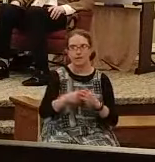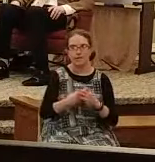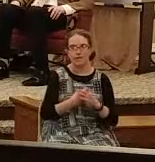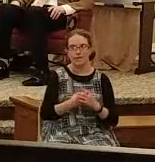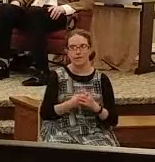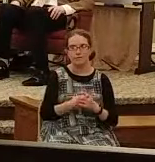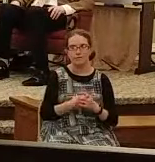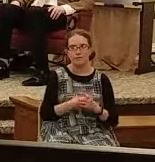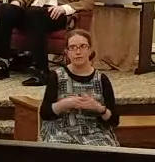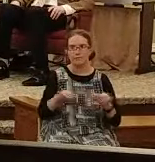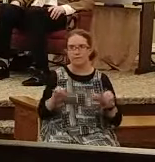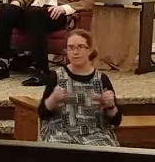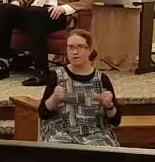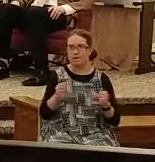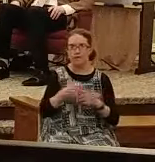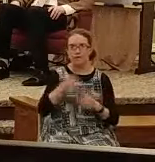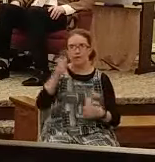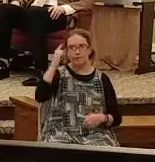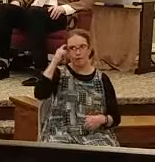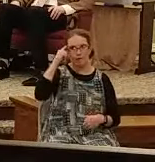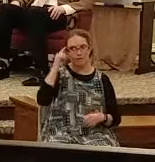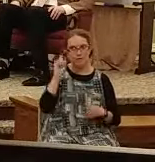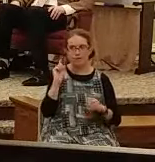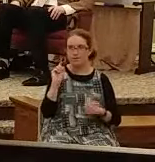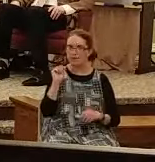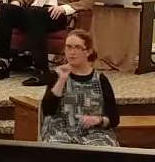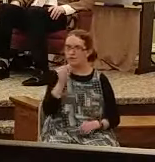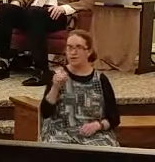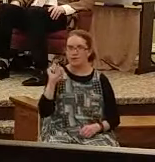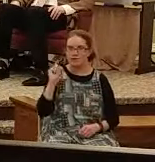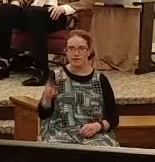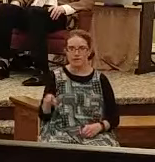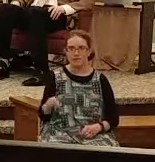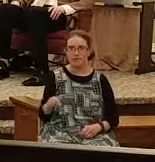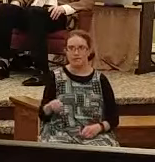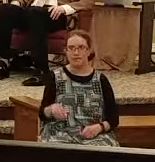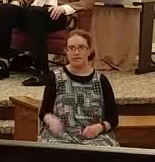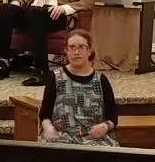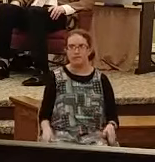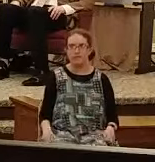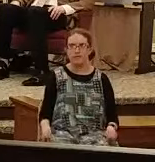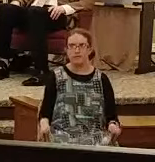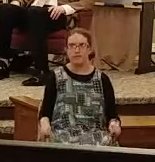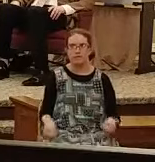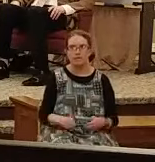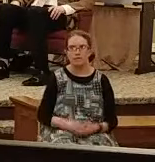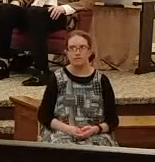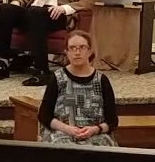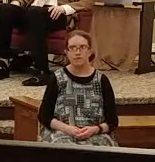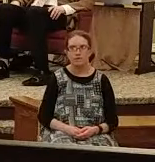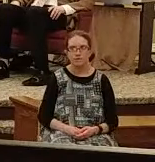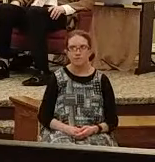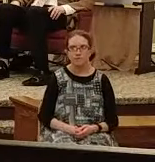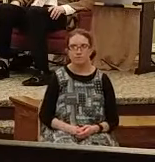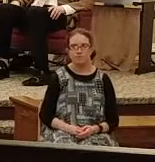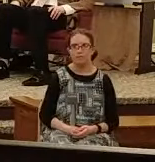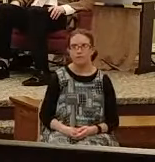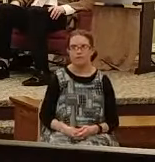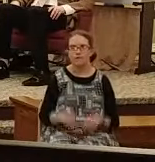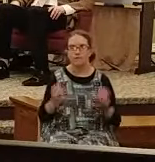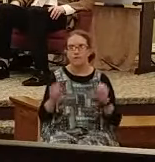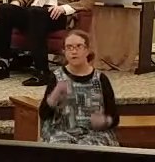entertain thoughts that we shouldn't entertain. Yes, sir. Come on. Hello. Now. And can I